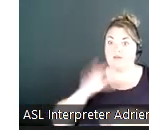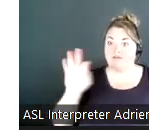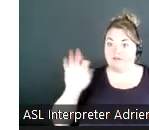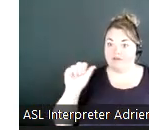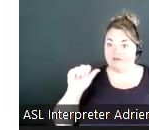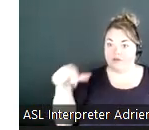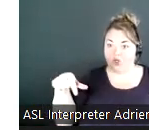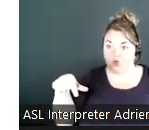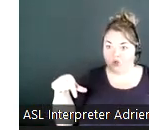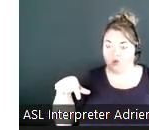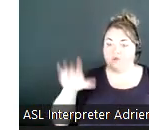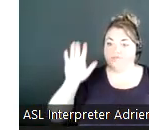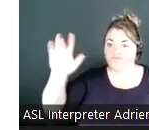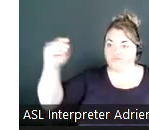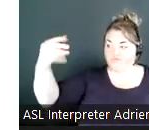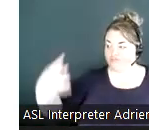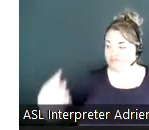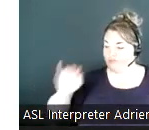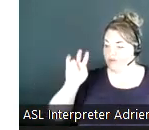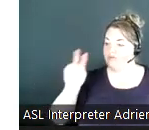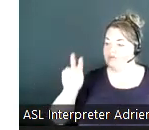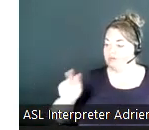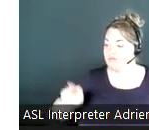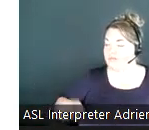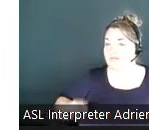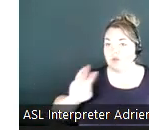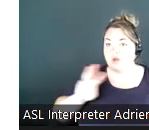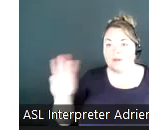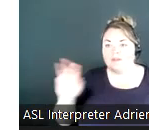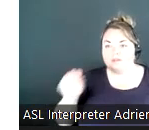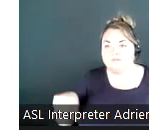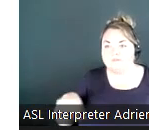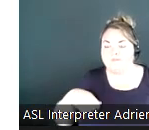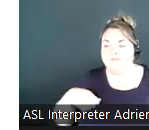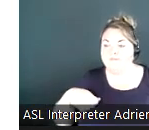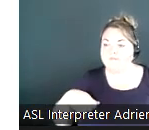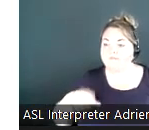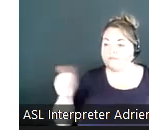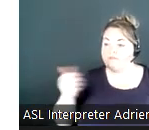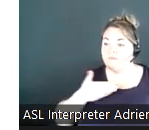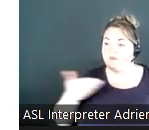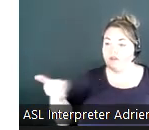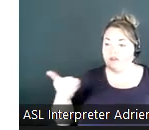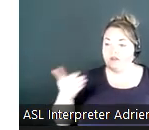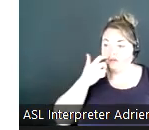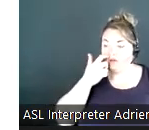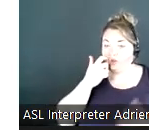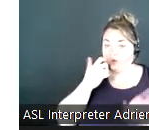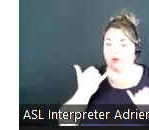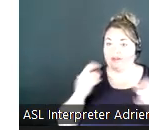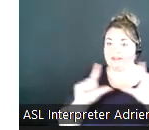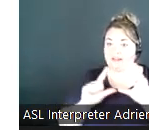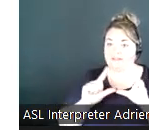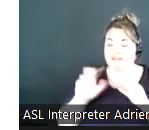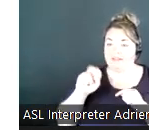asked questions or FAQ document on our webpage. The other type of currently licensed entities that